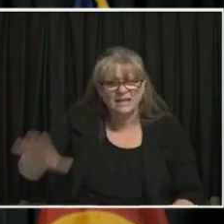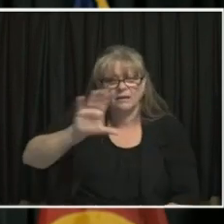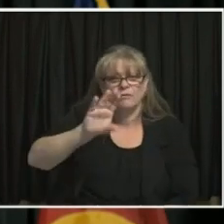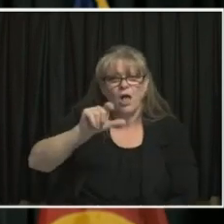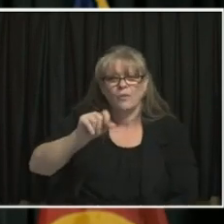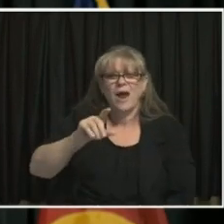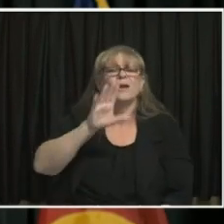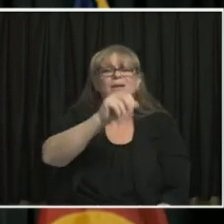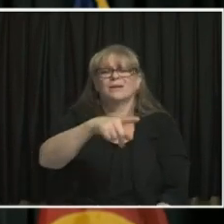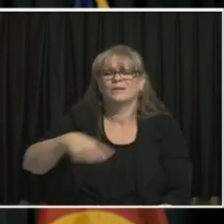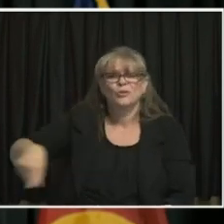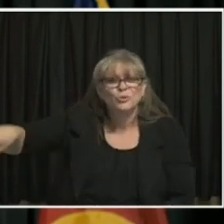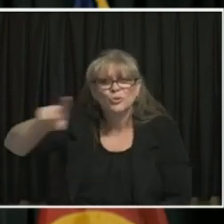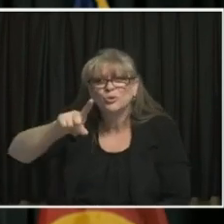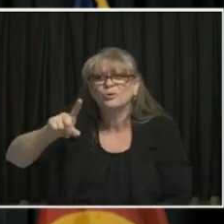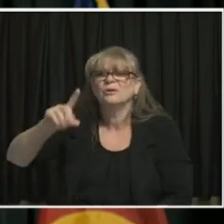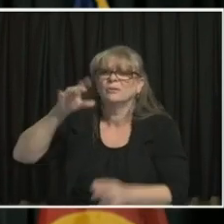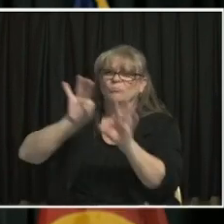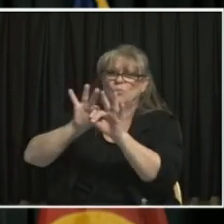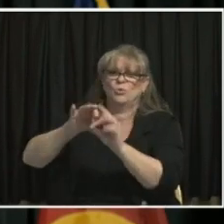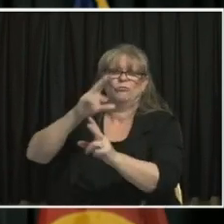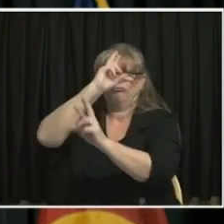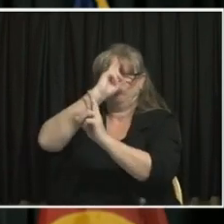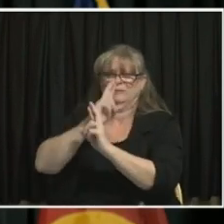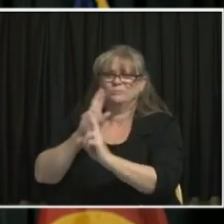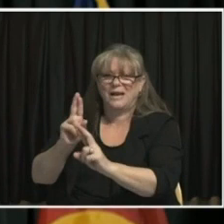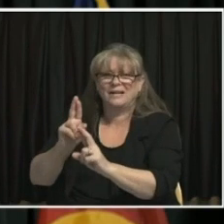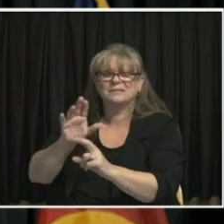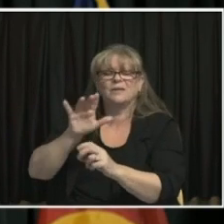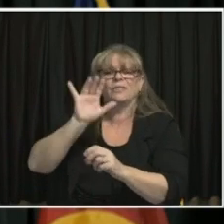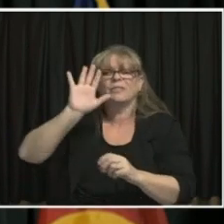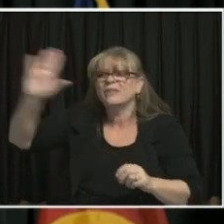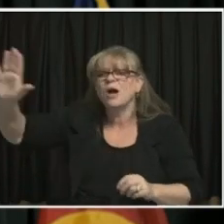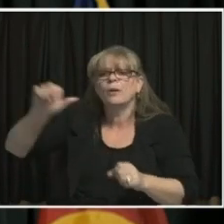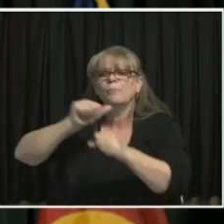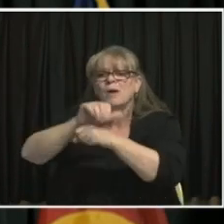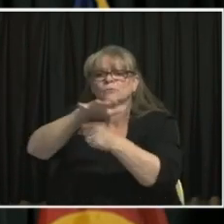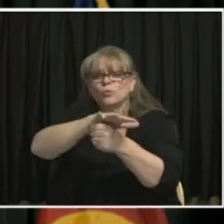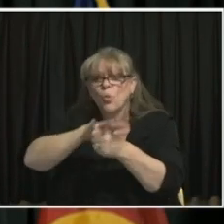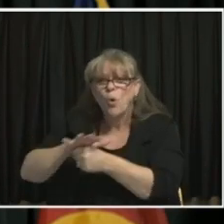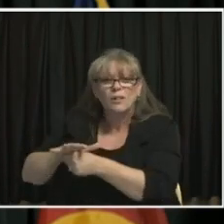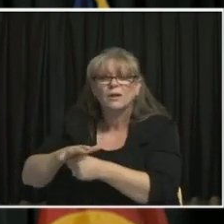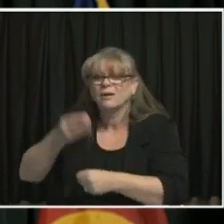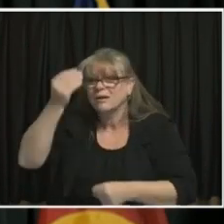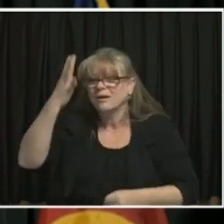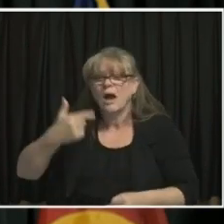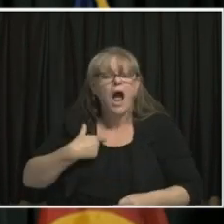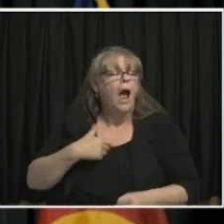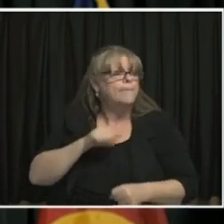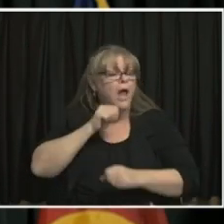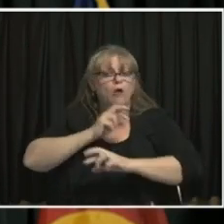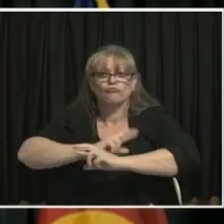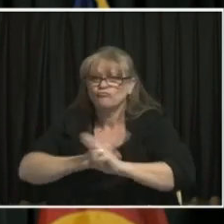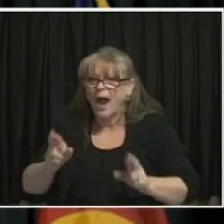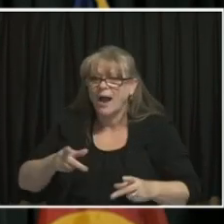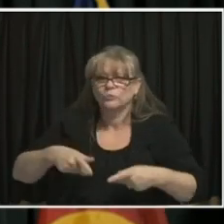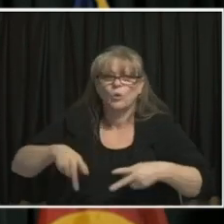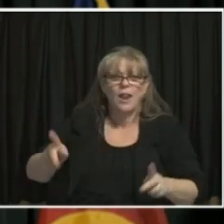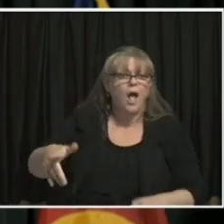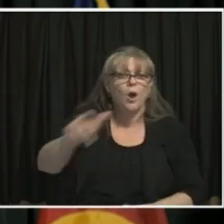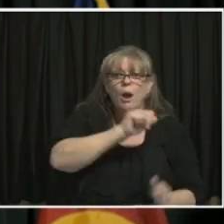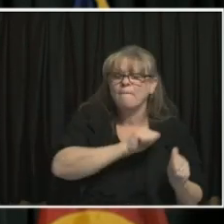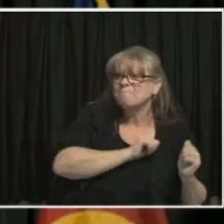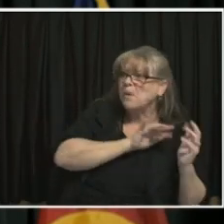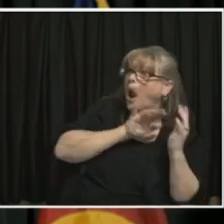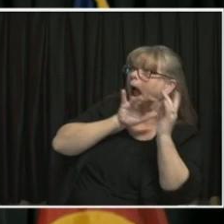counties, meaning some host counties aren't ready for visitation yet. We respect that. They don't have the legal authority, and some